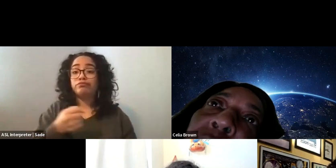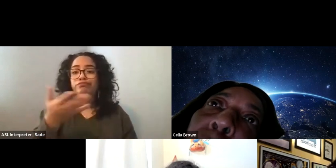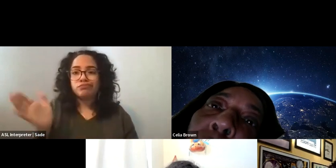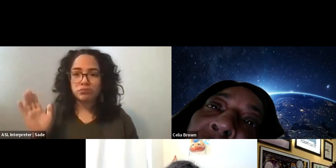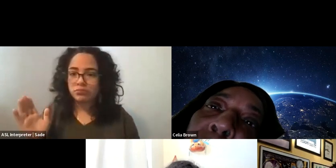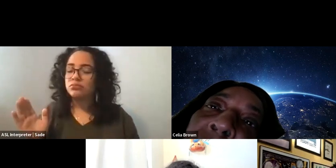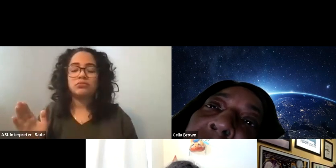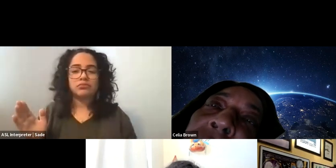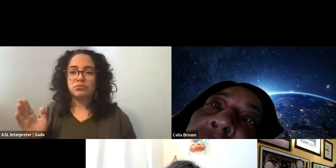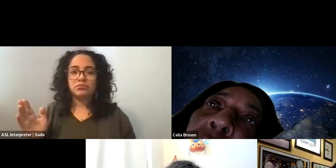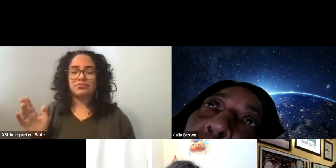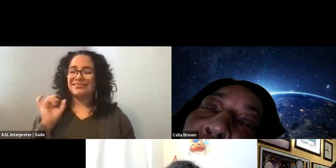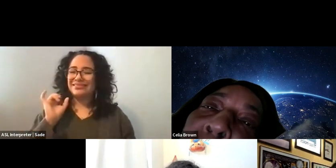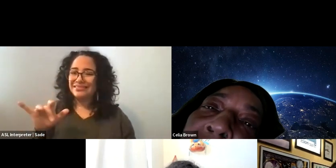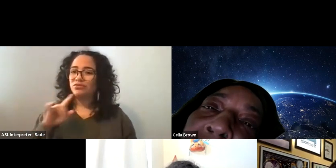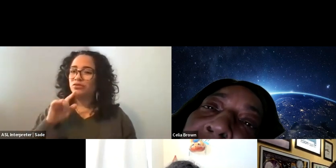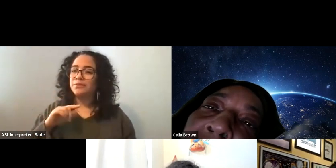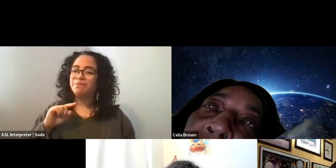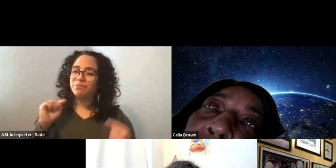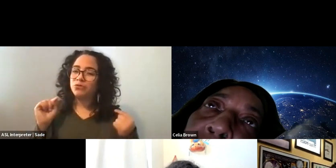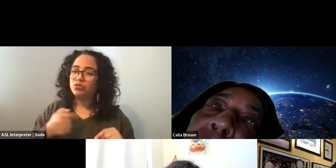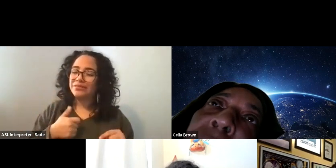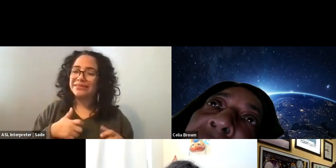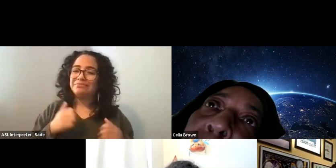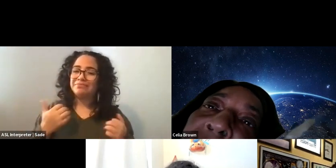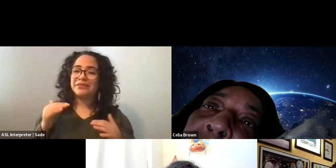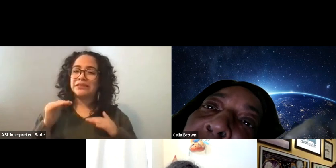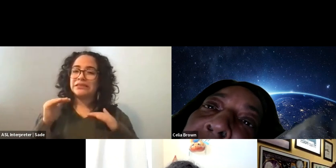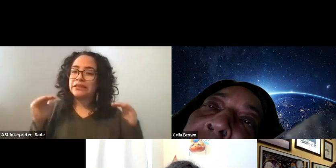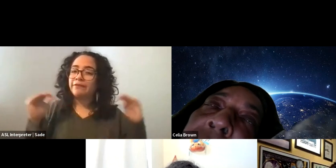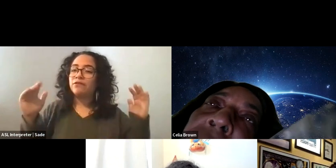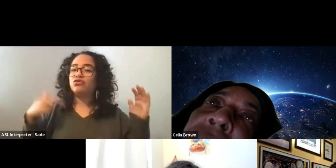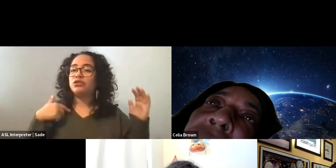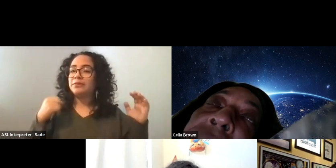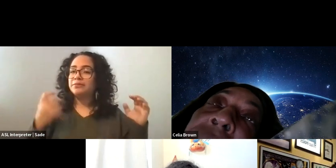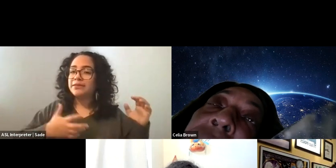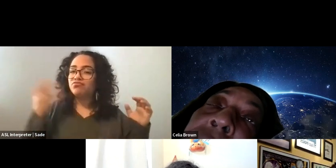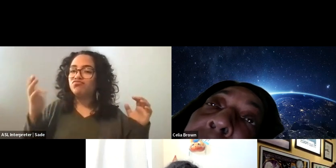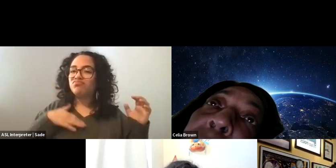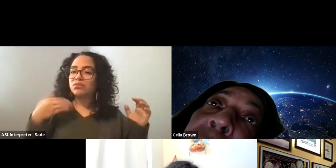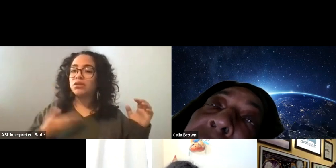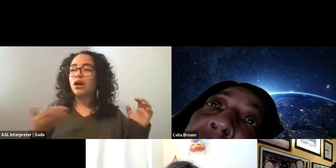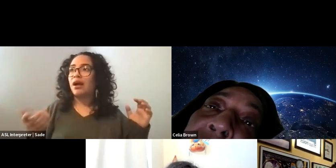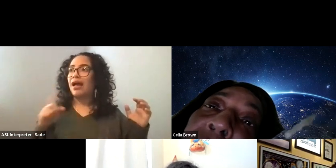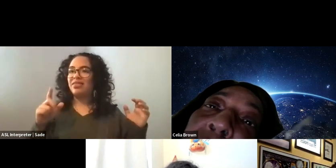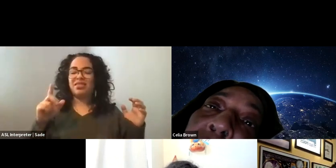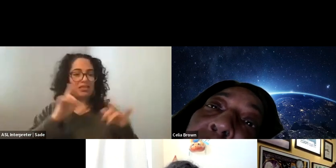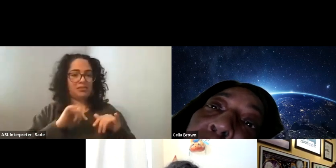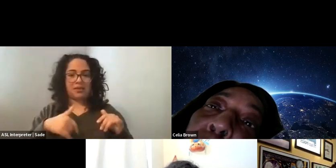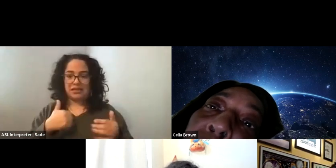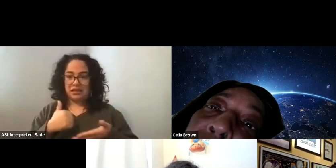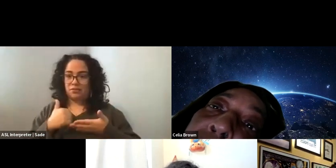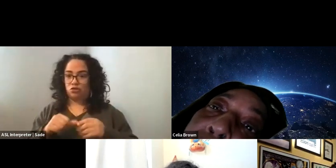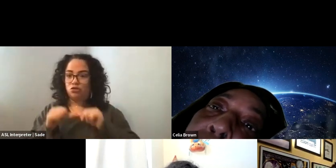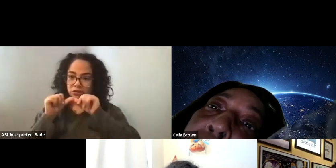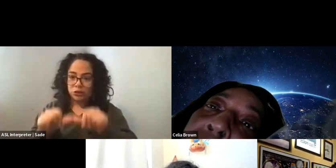it just bothers me, hurts me in a lot of levels, makes me angry. And then it helps me to continue to do this